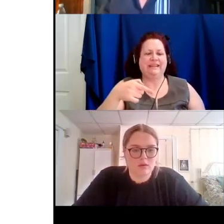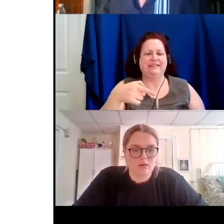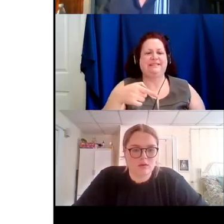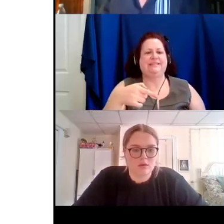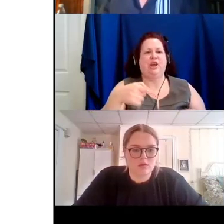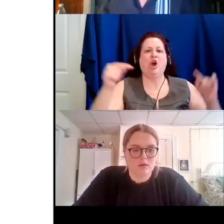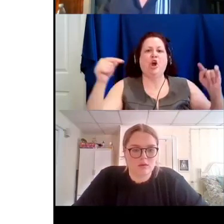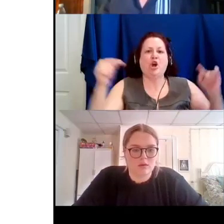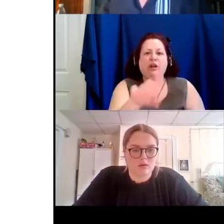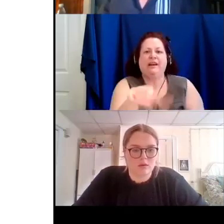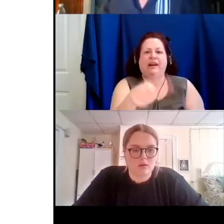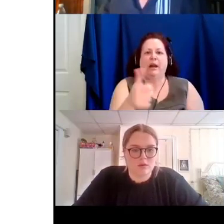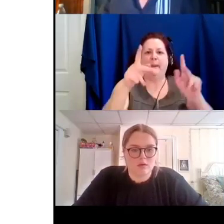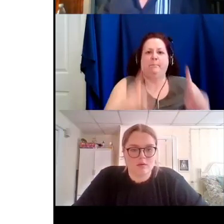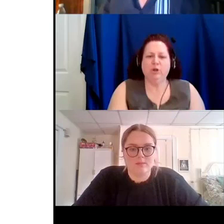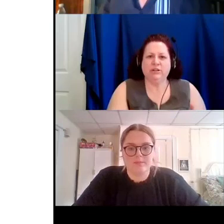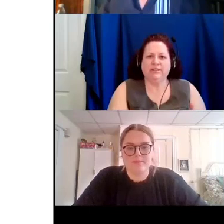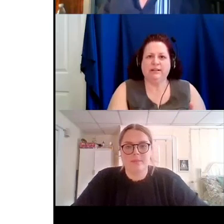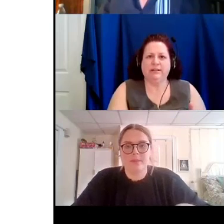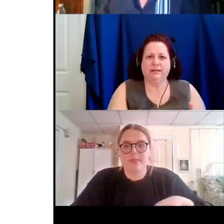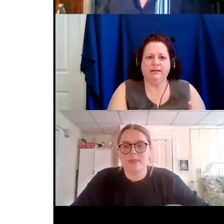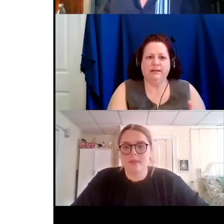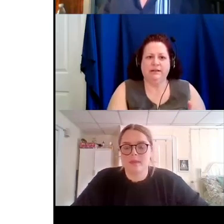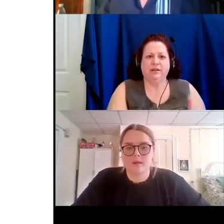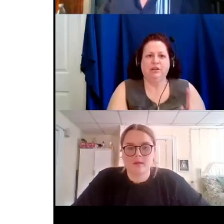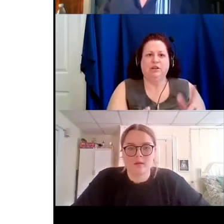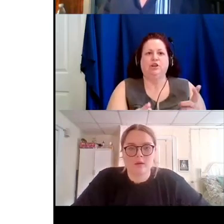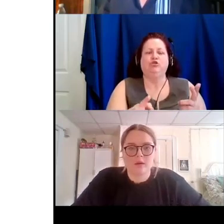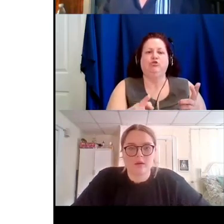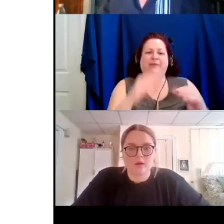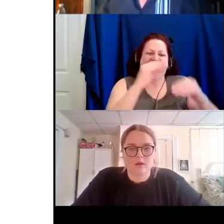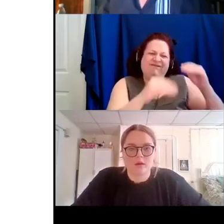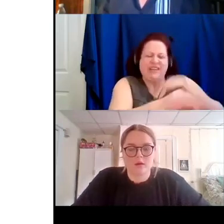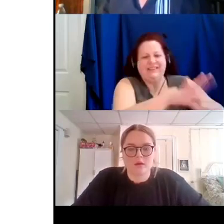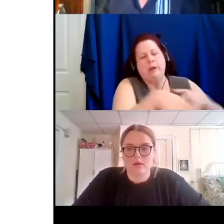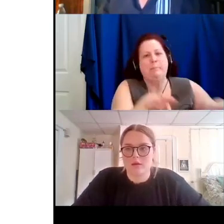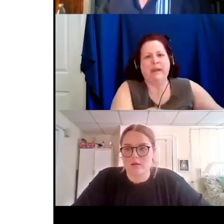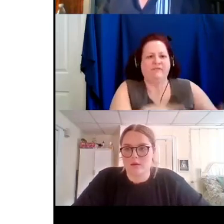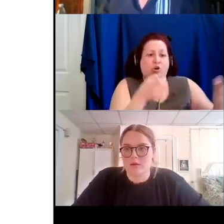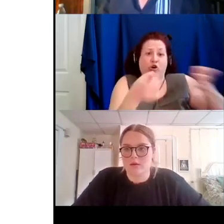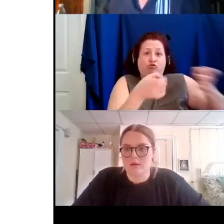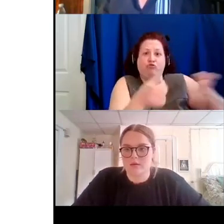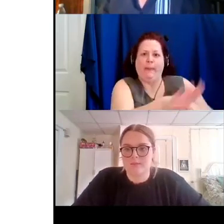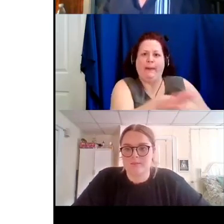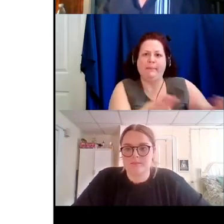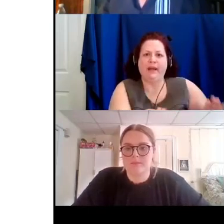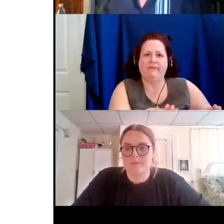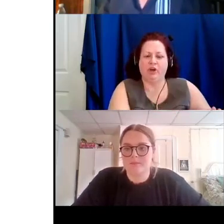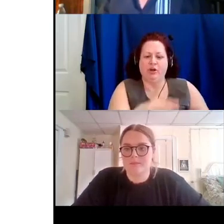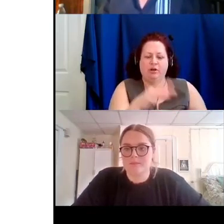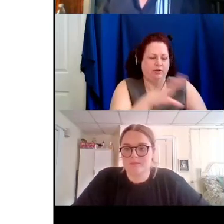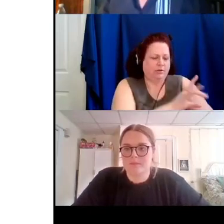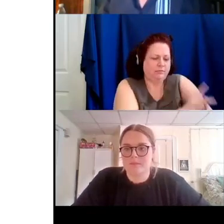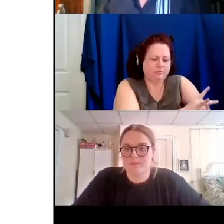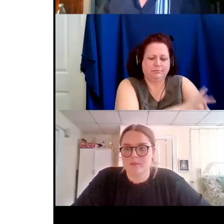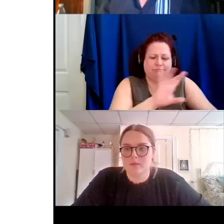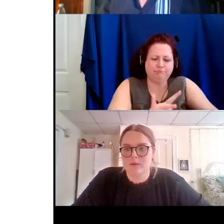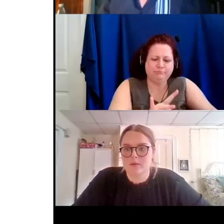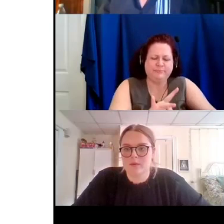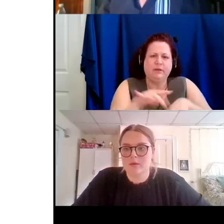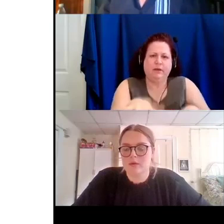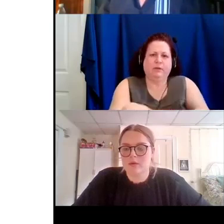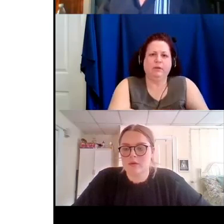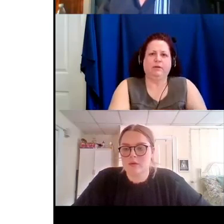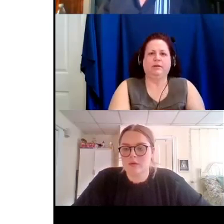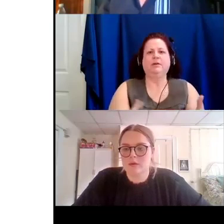being to correct their behavior. Correct. Bad choice of words. To control their behavior. I had clients at